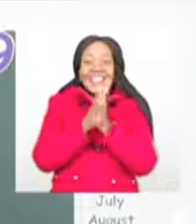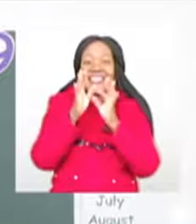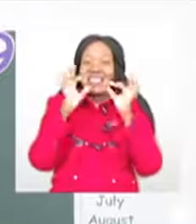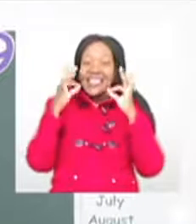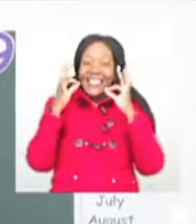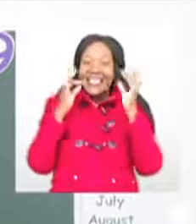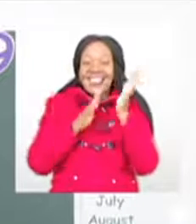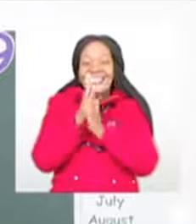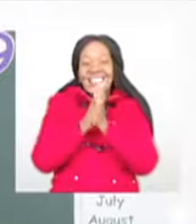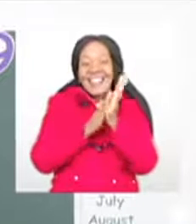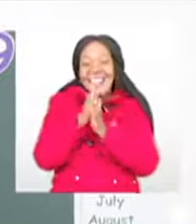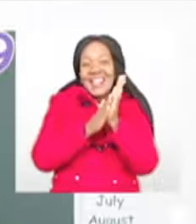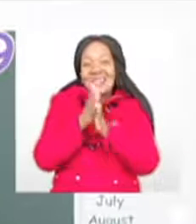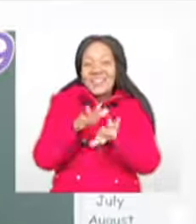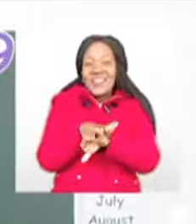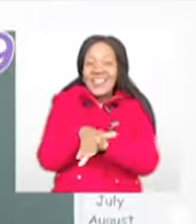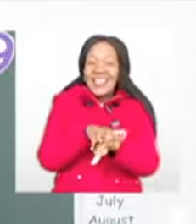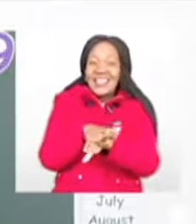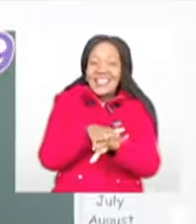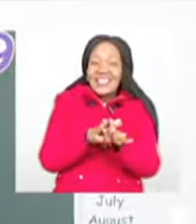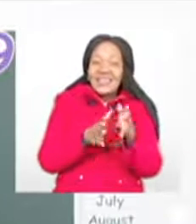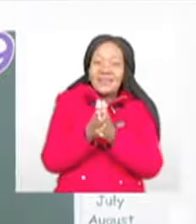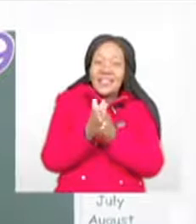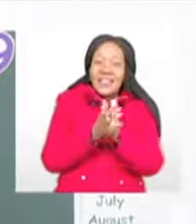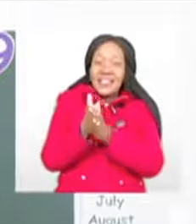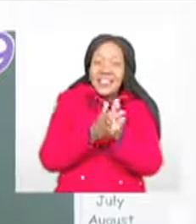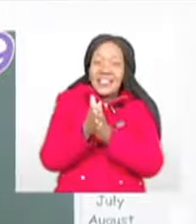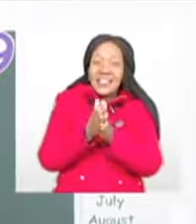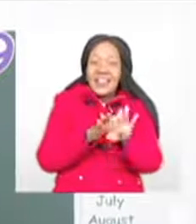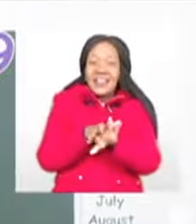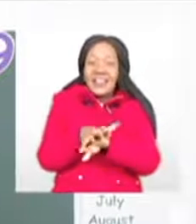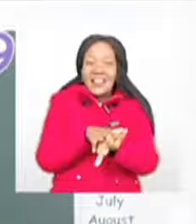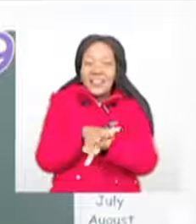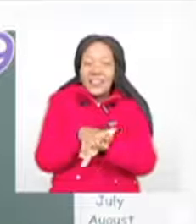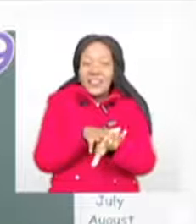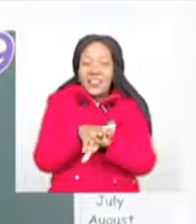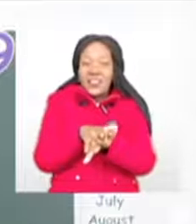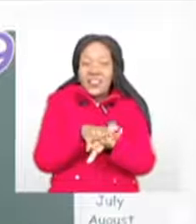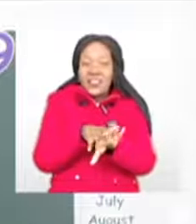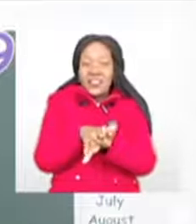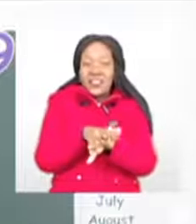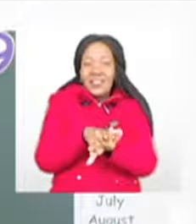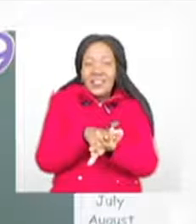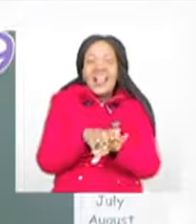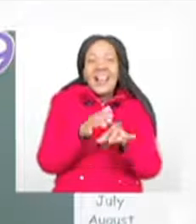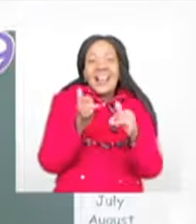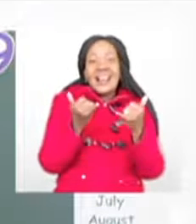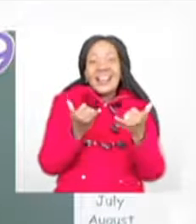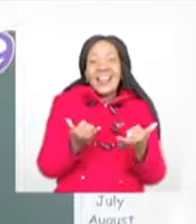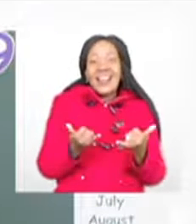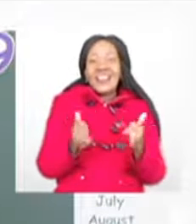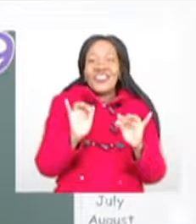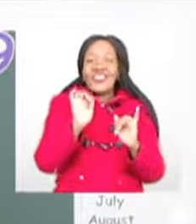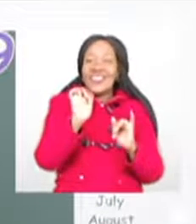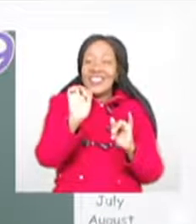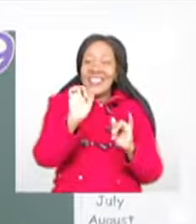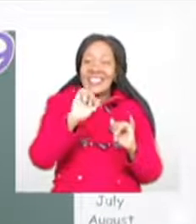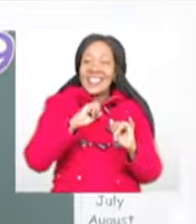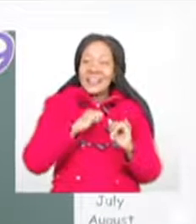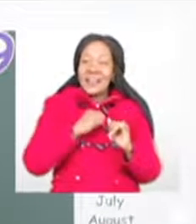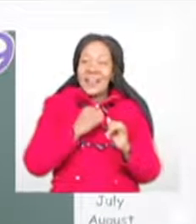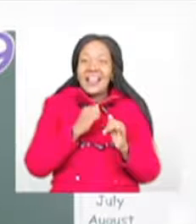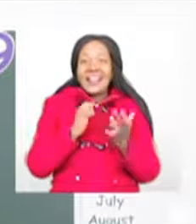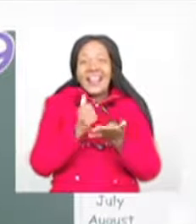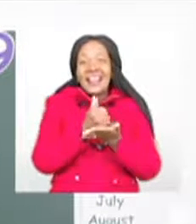Rub, rub, rub your hands back, inside and forth. Now your hands